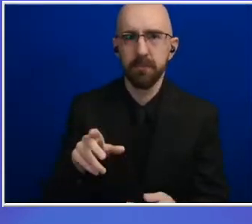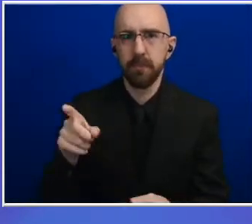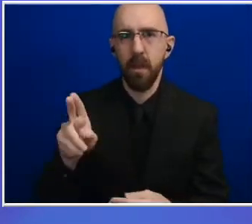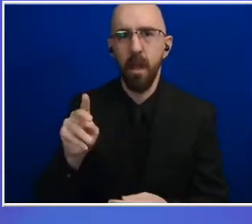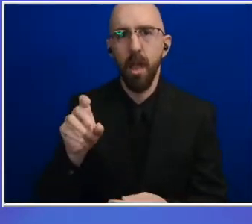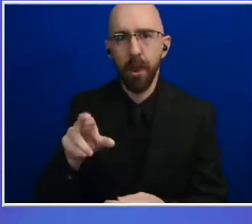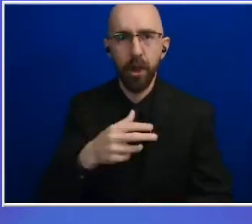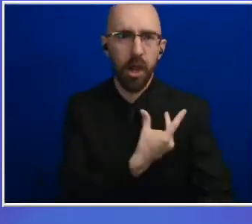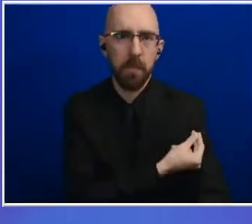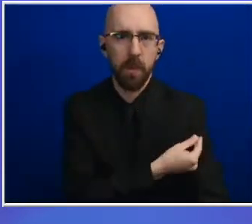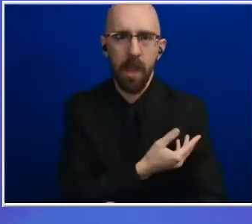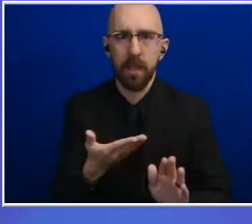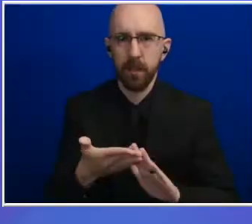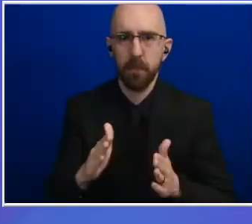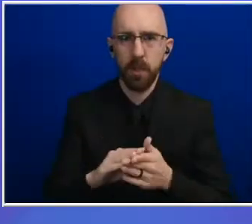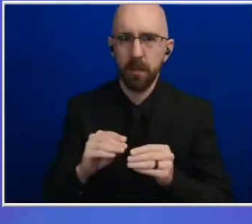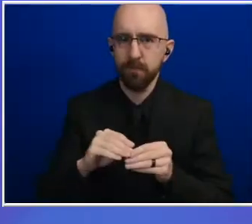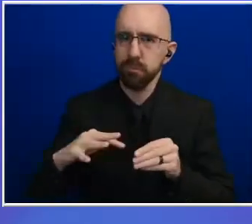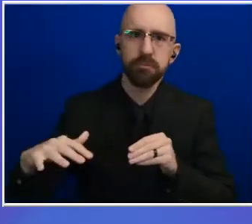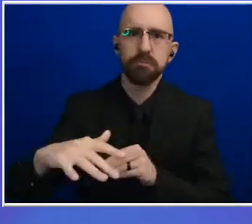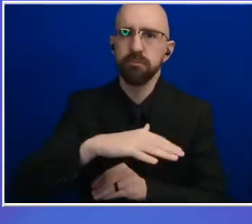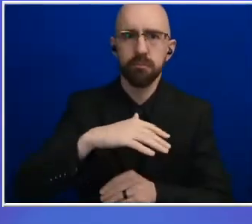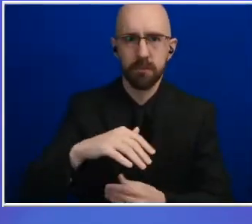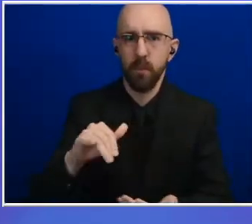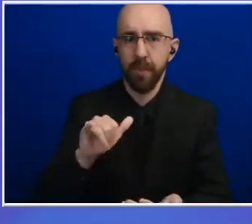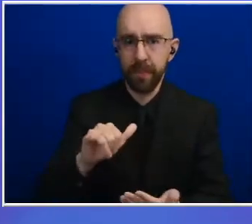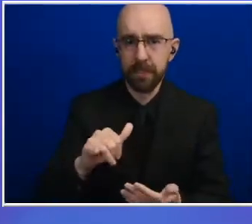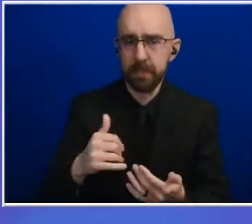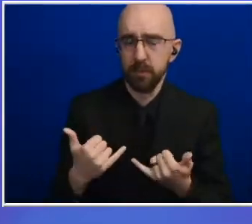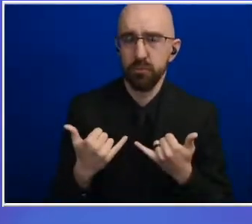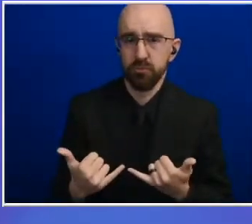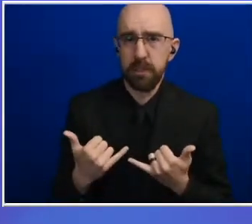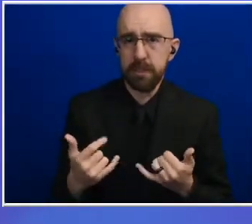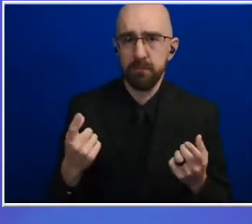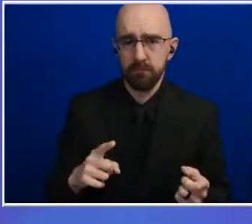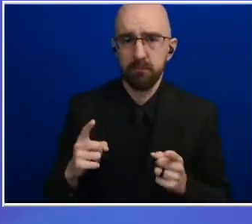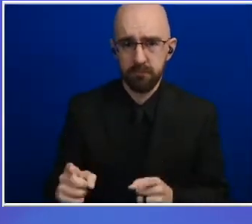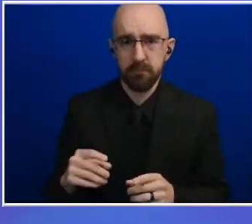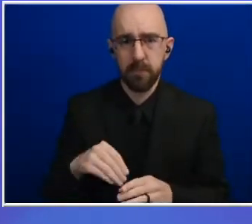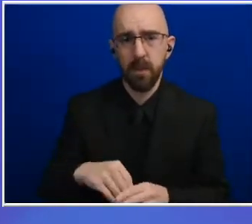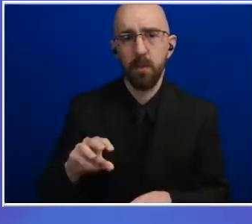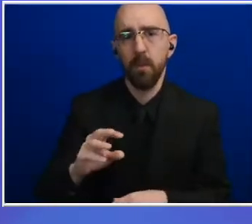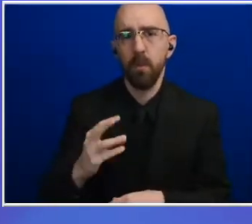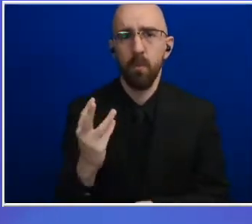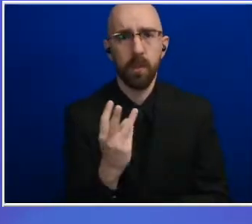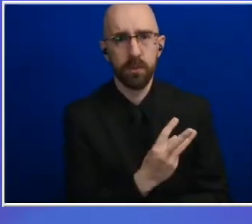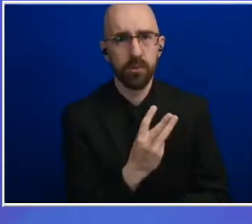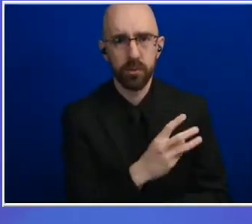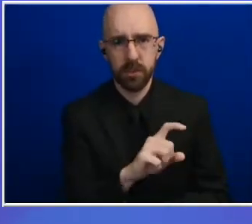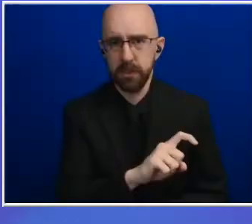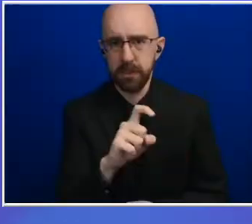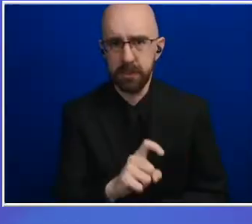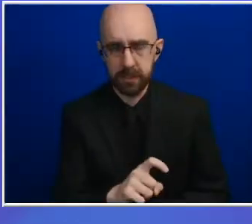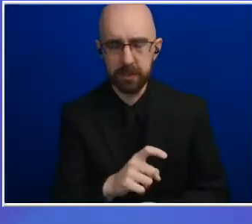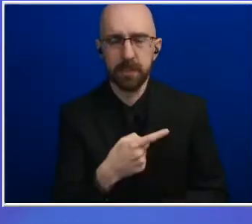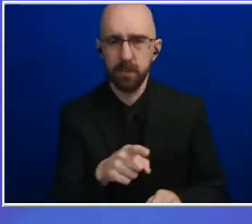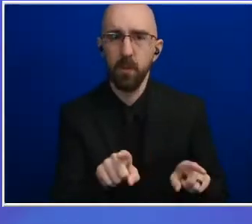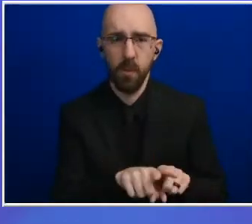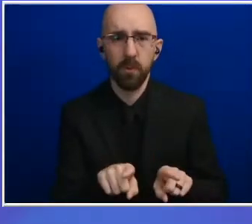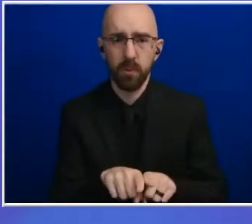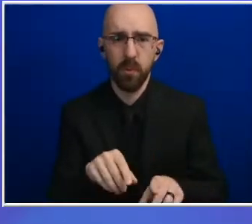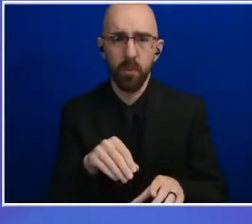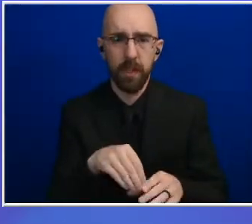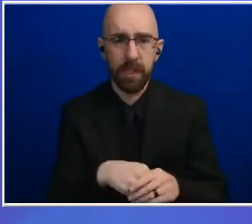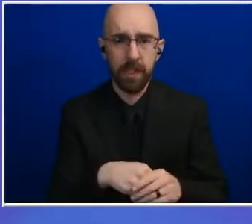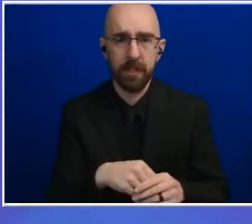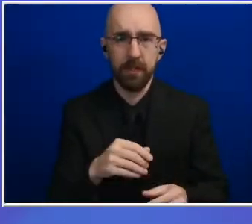this outbreak currently going on, it's in western Texas, and it is also in an under-immunized community.